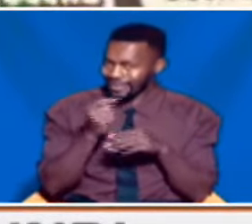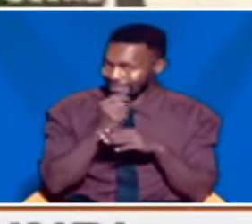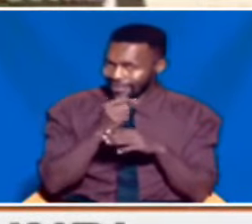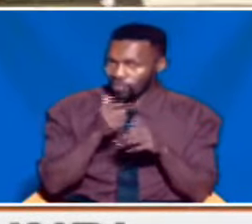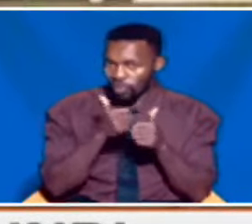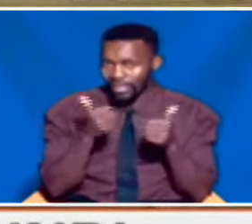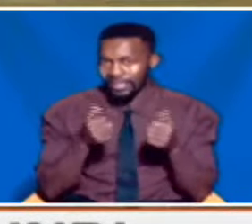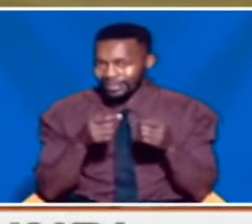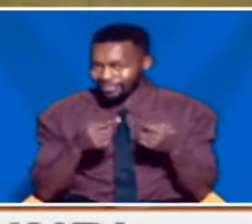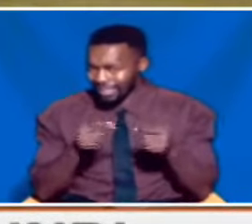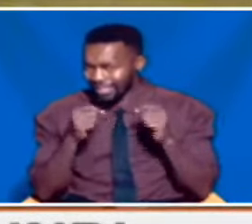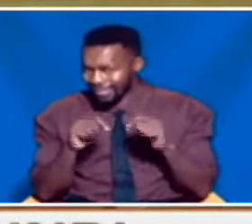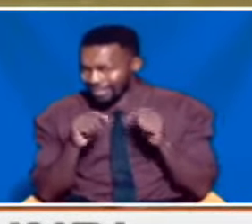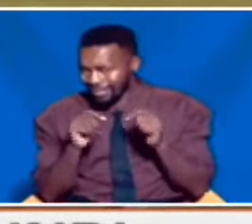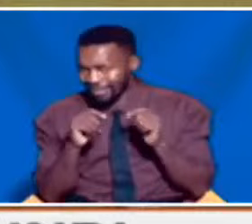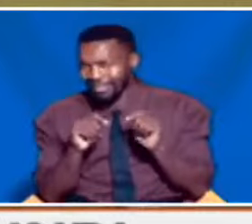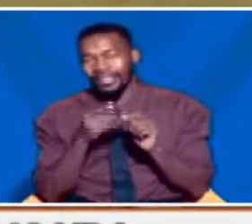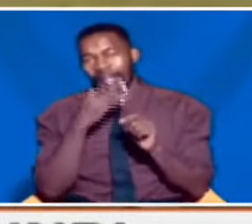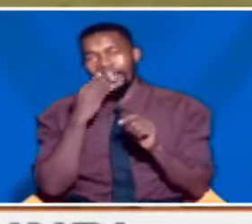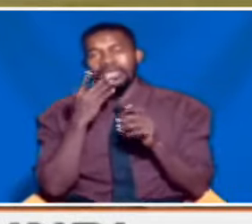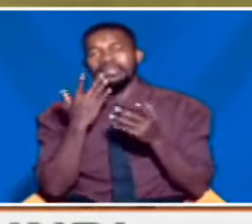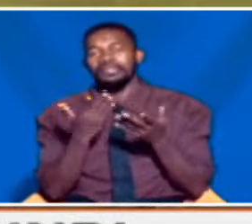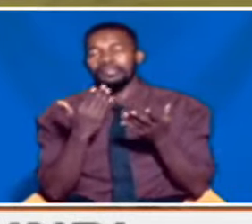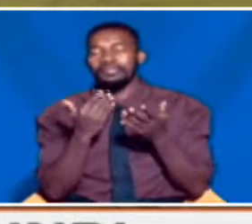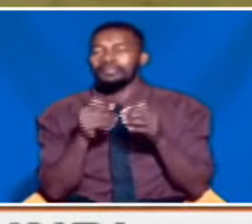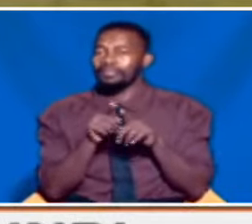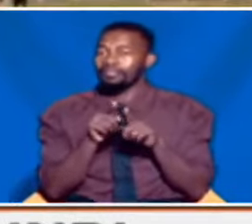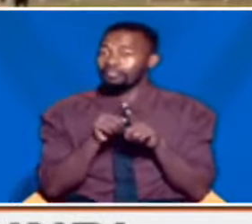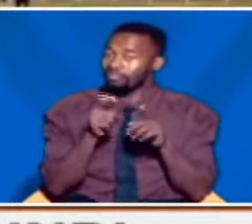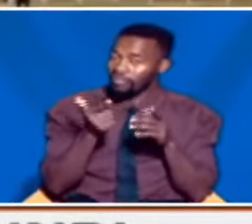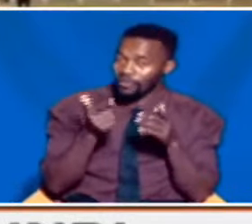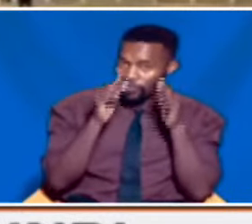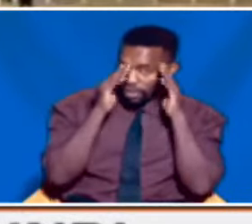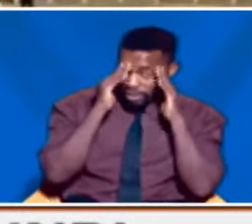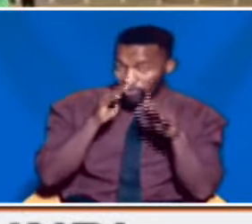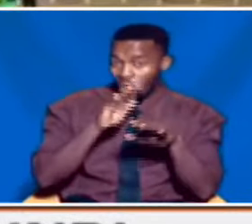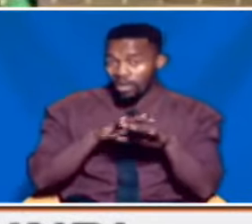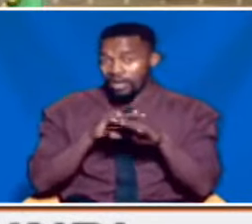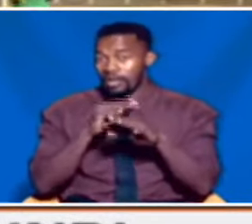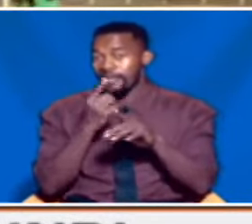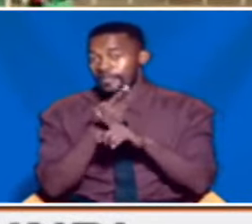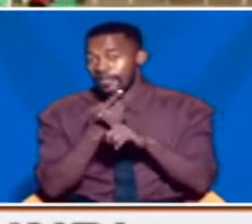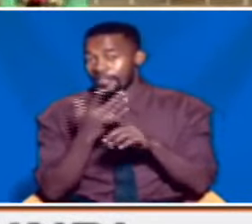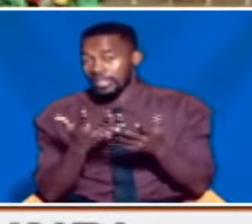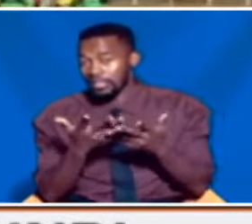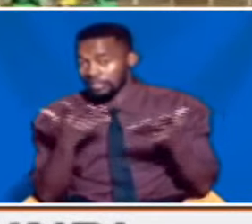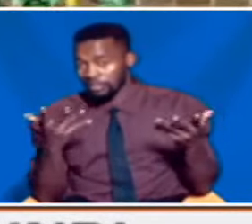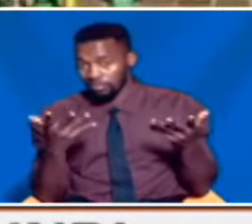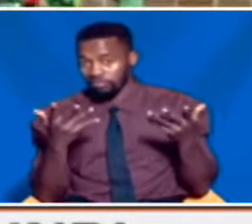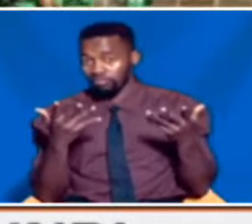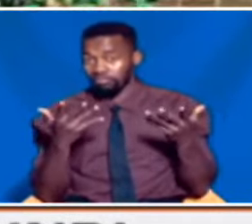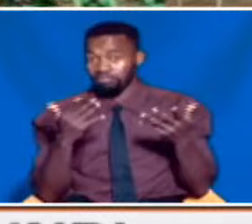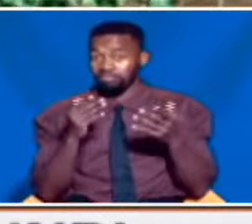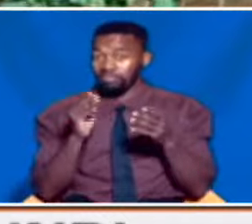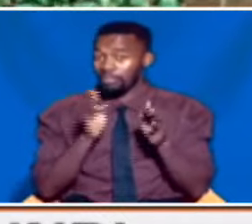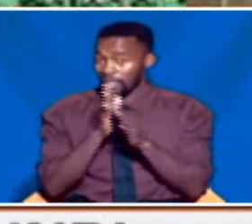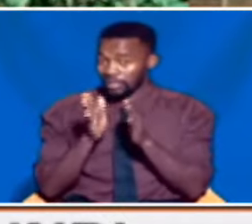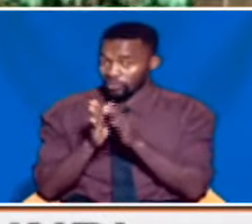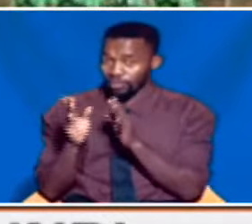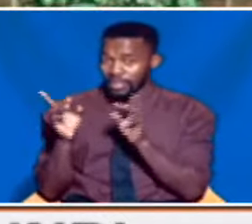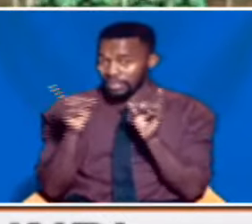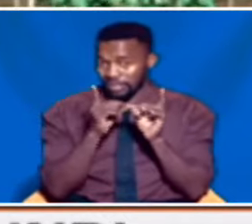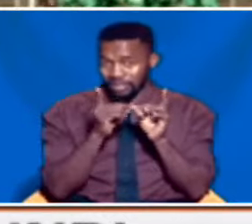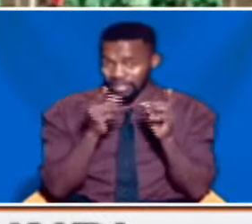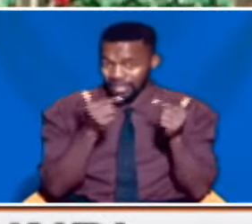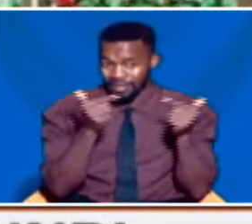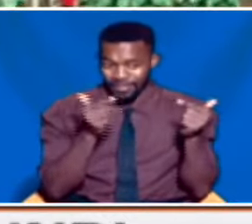okay we know everything about survival this is our job to analyze them very well so We are facing tomorrow rival, which